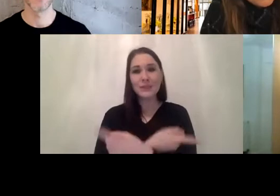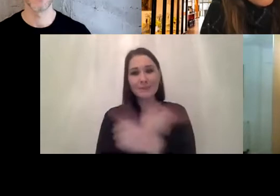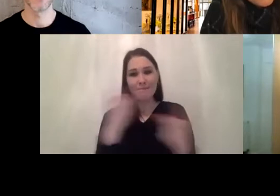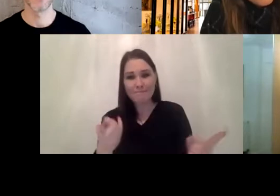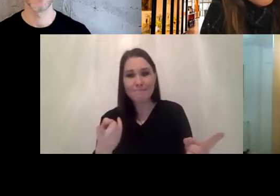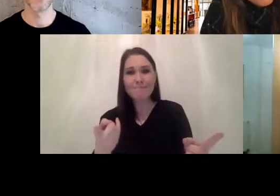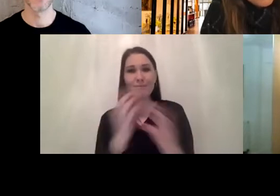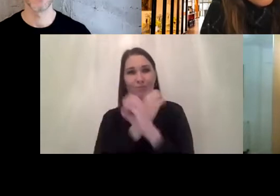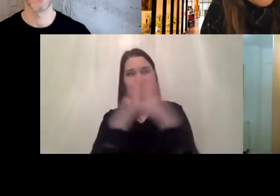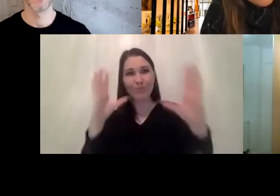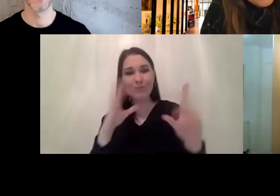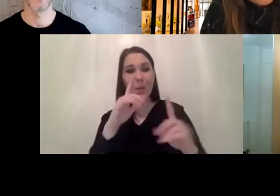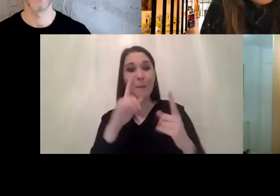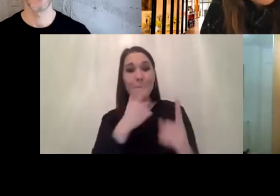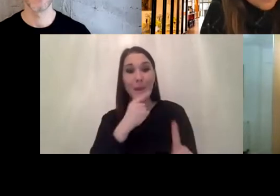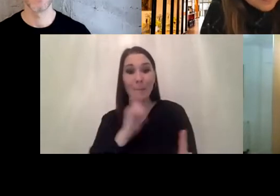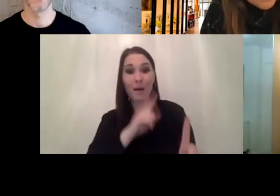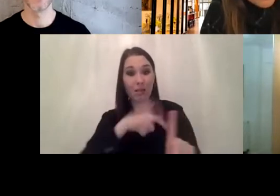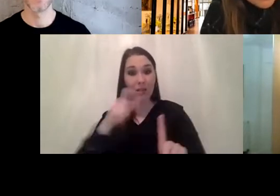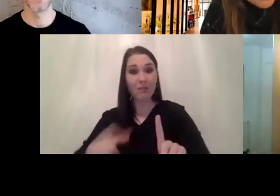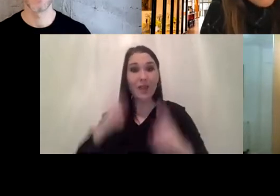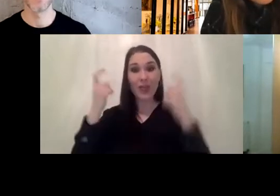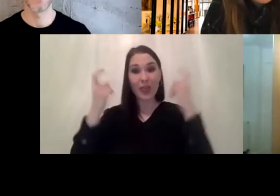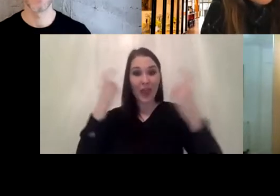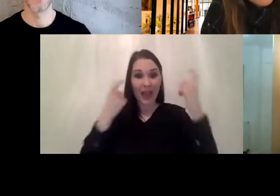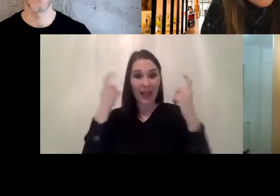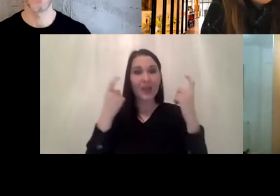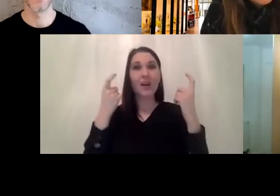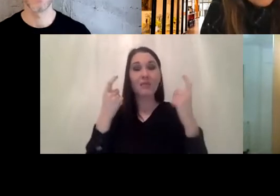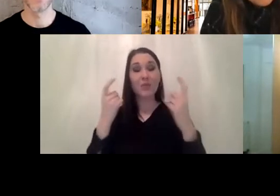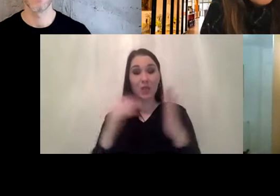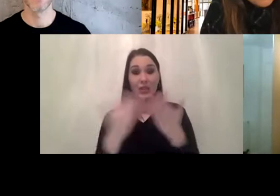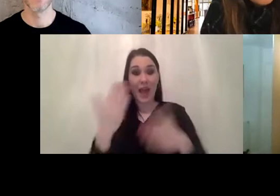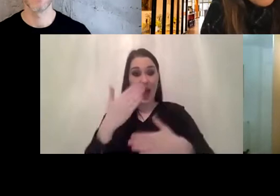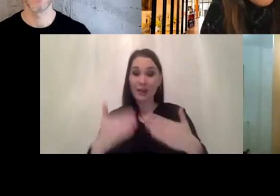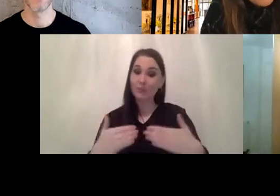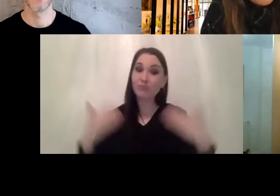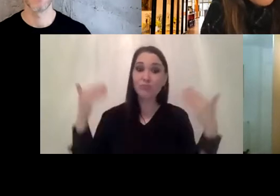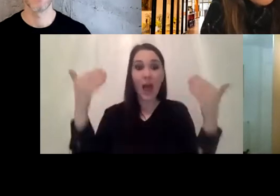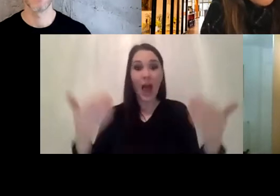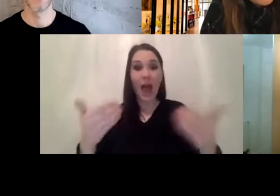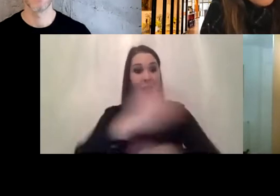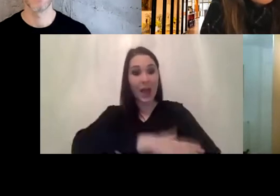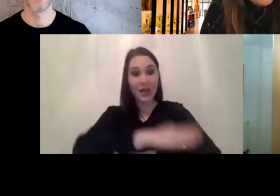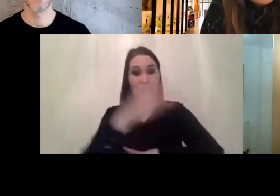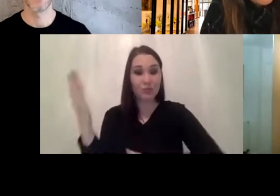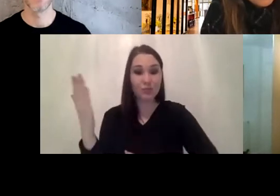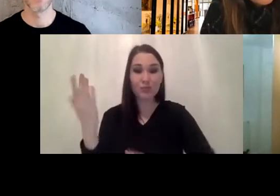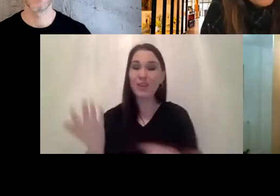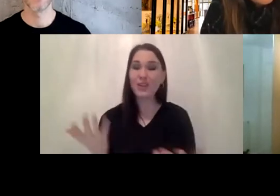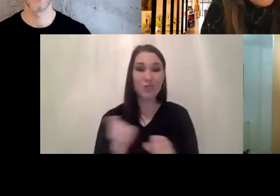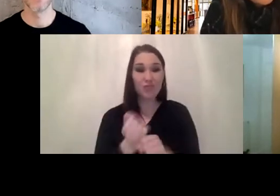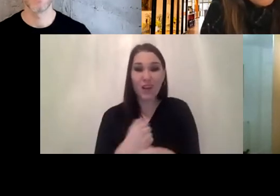ahead, their working patterns, being flexible to adapt them, and people just not beating themselves up if they feel